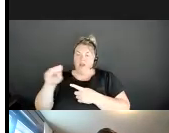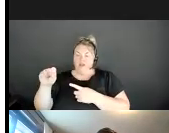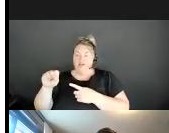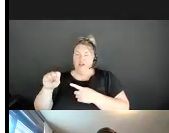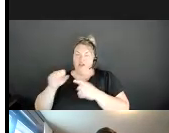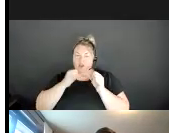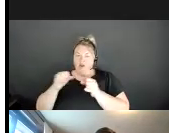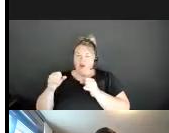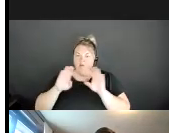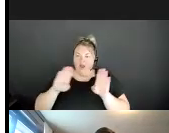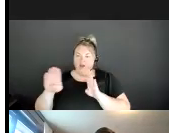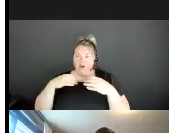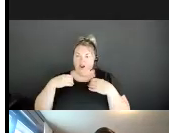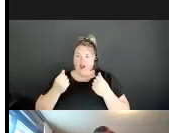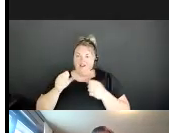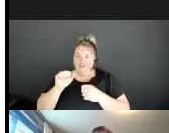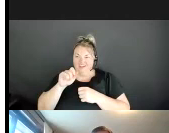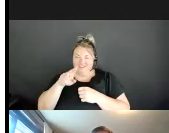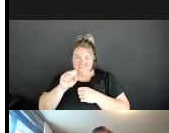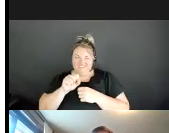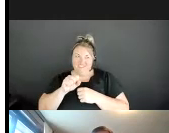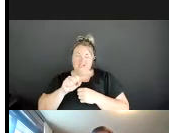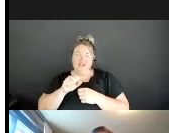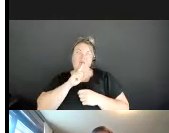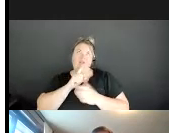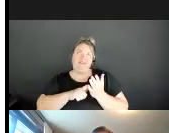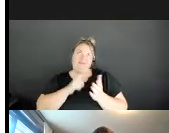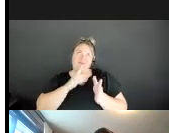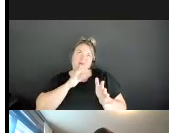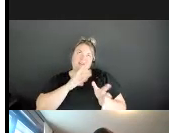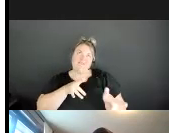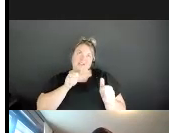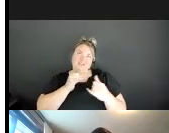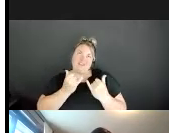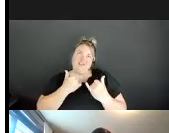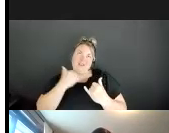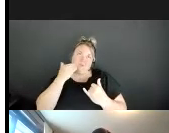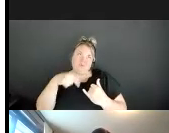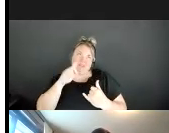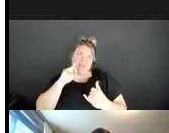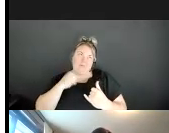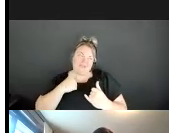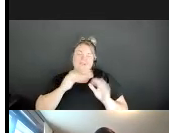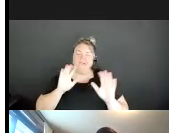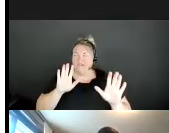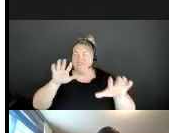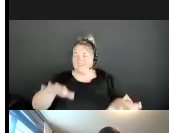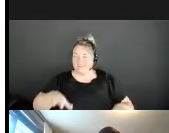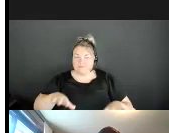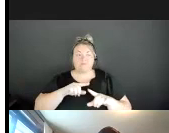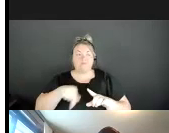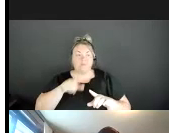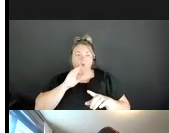I realize I'm talking faster now that I know I can be heard, so I will slow down. These can help promote or